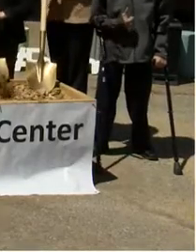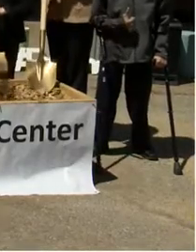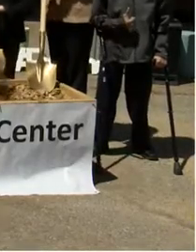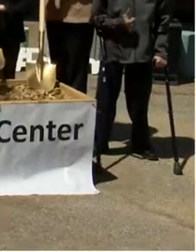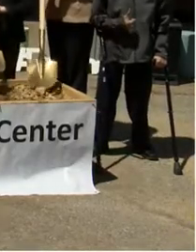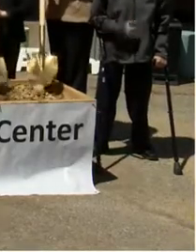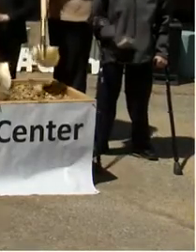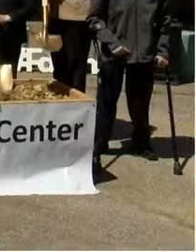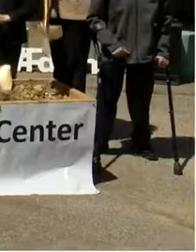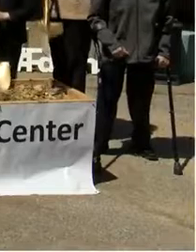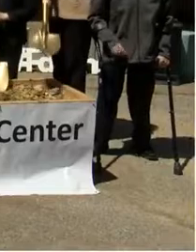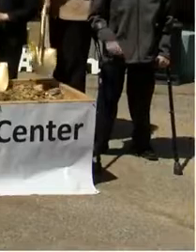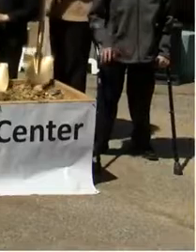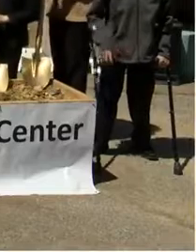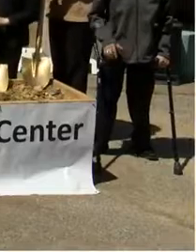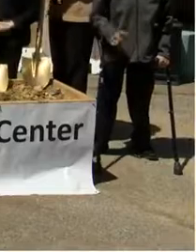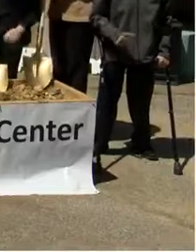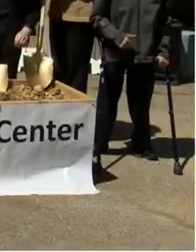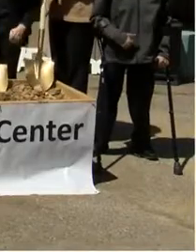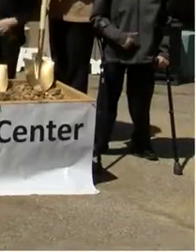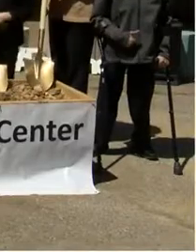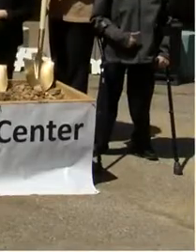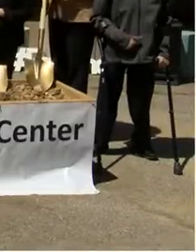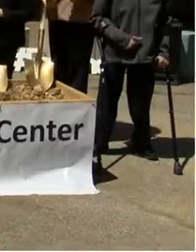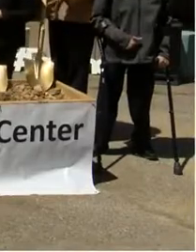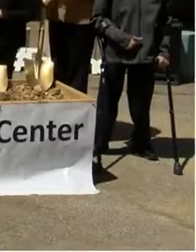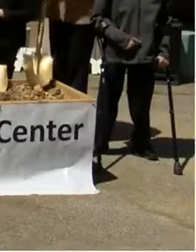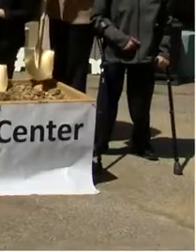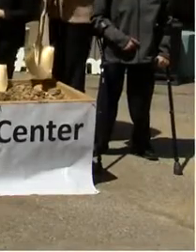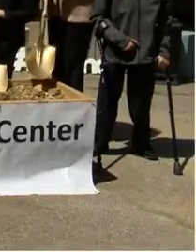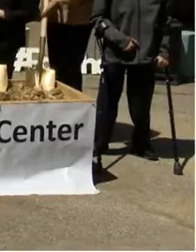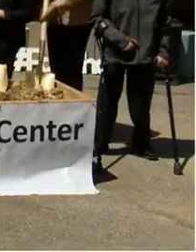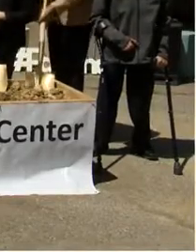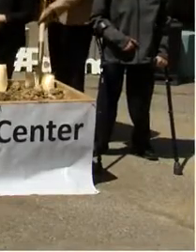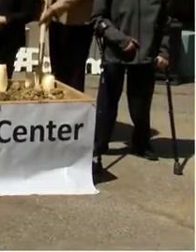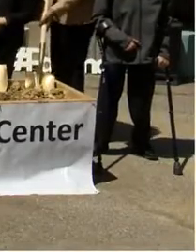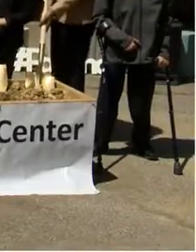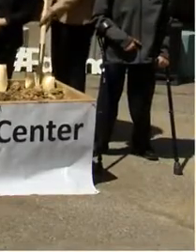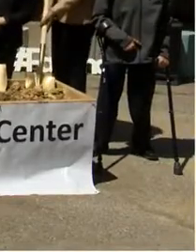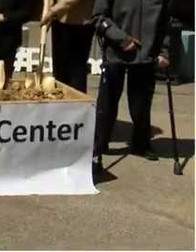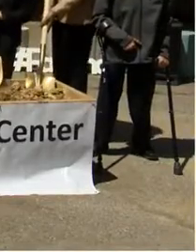Joy! All right, one more time. This time, lift up the dirt.